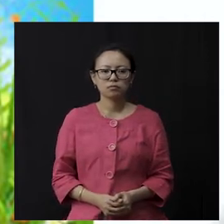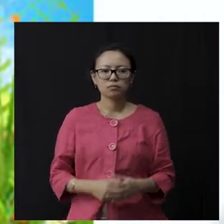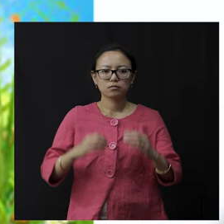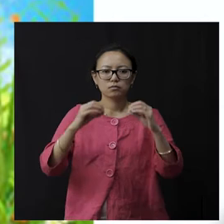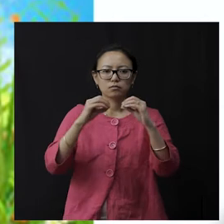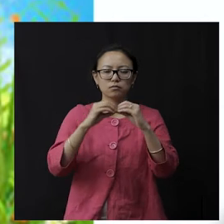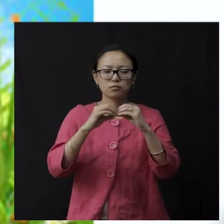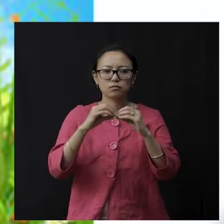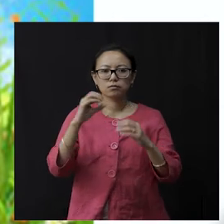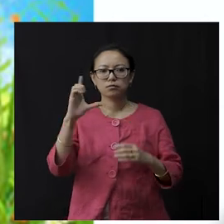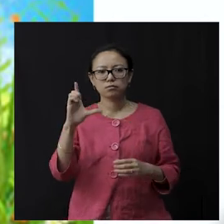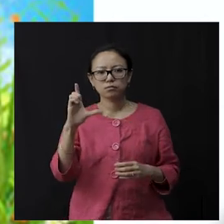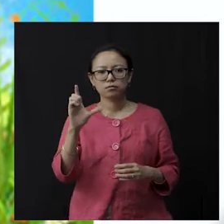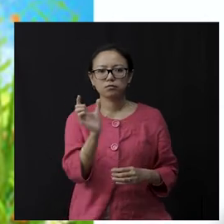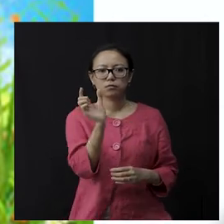Blue,